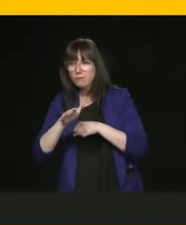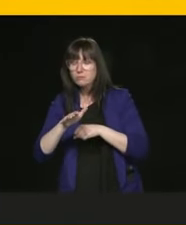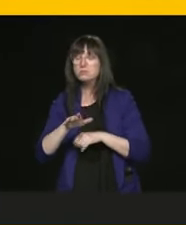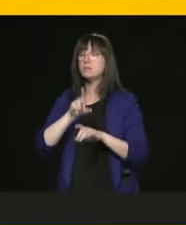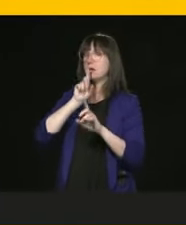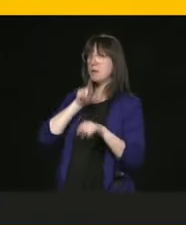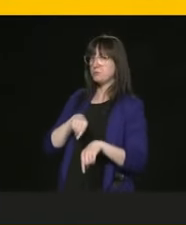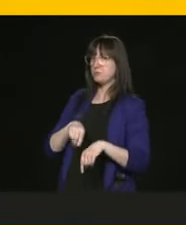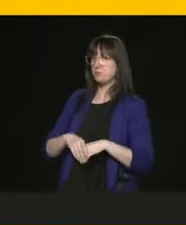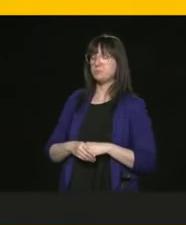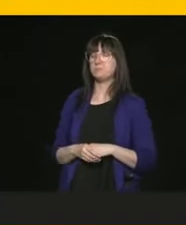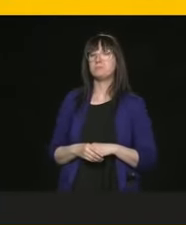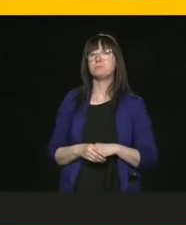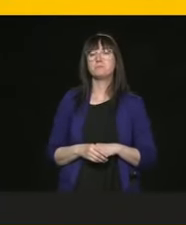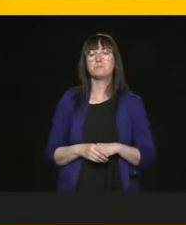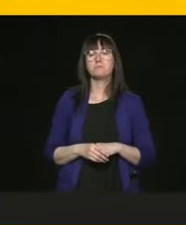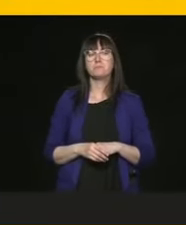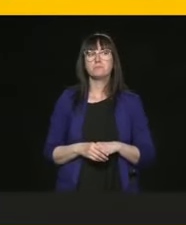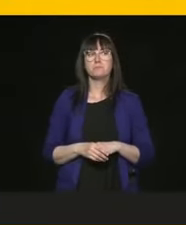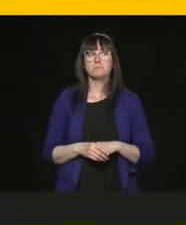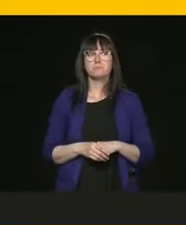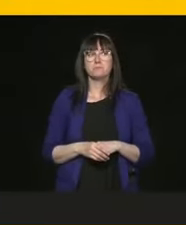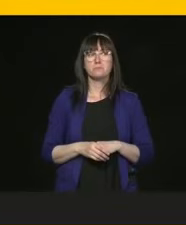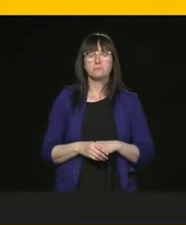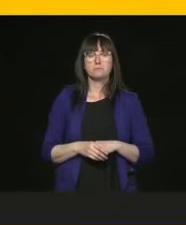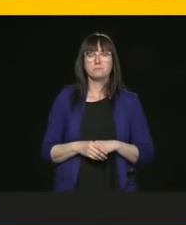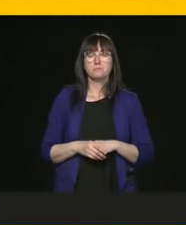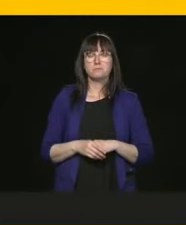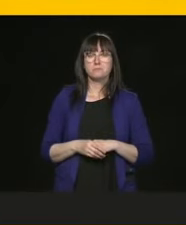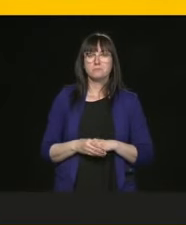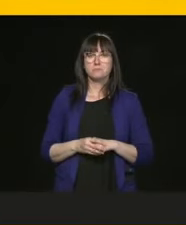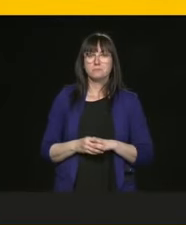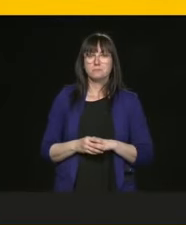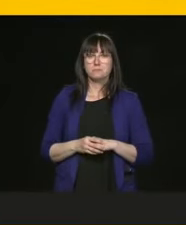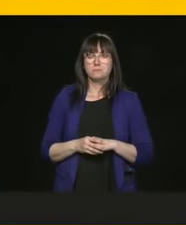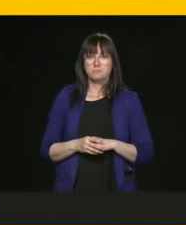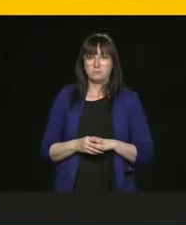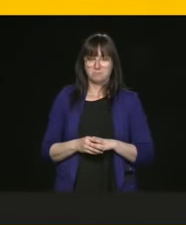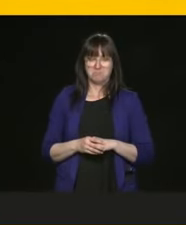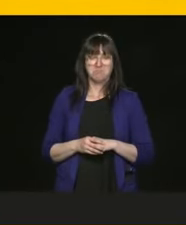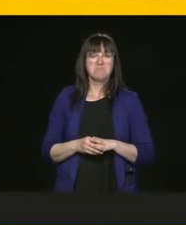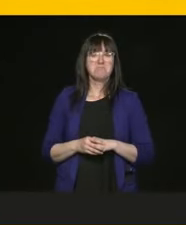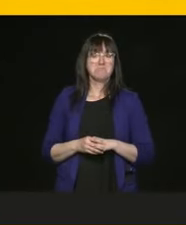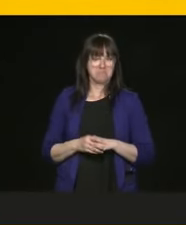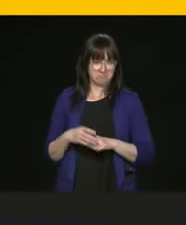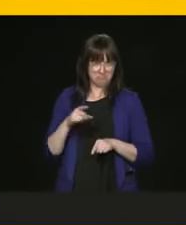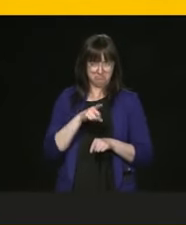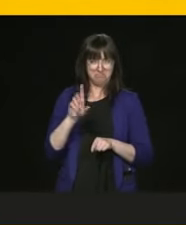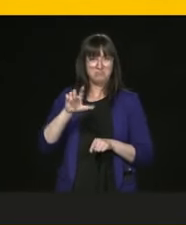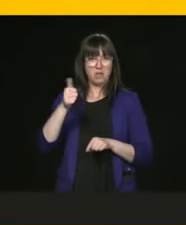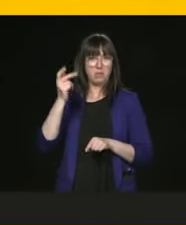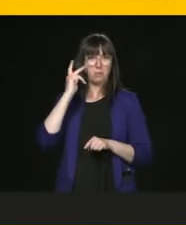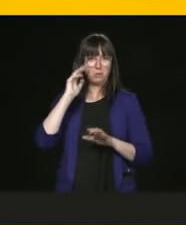with a situation where a number of members of the various parties agree